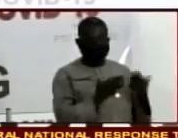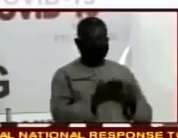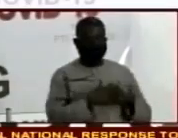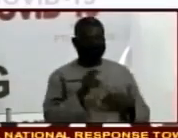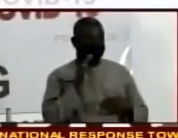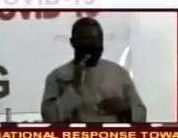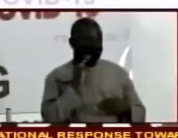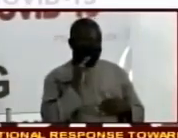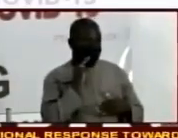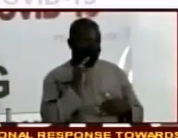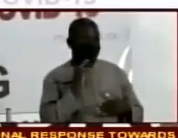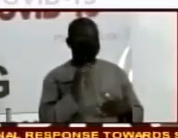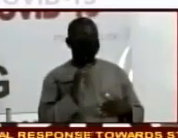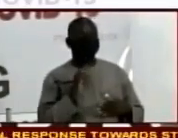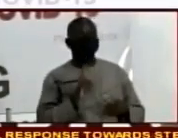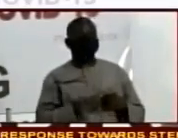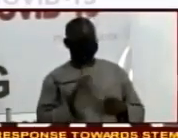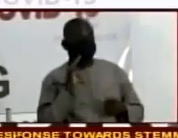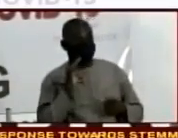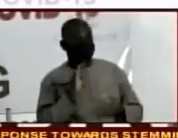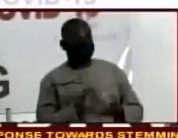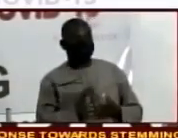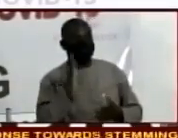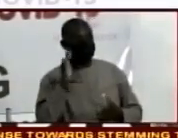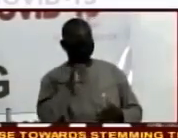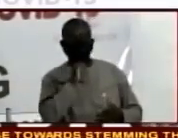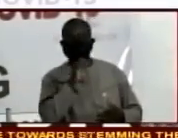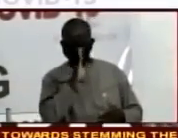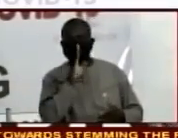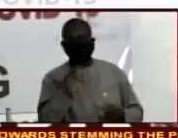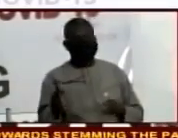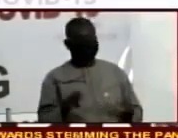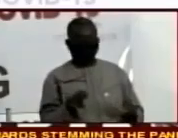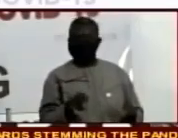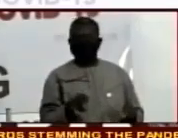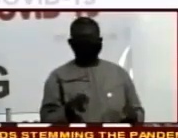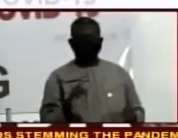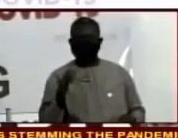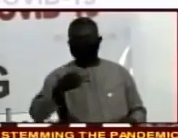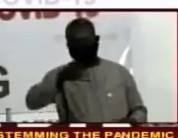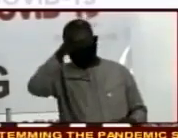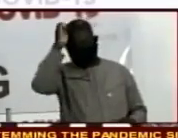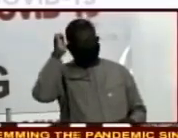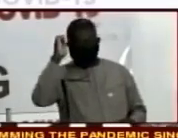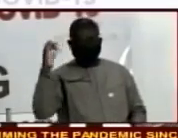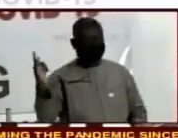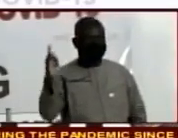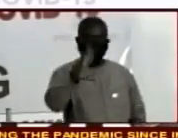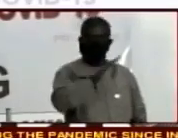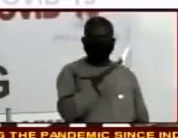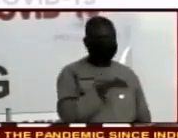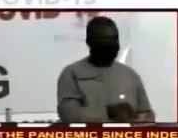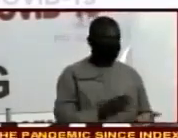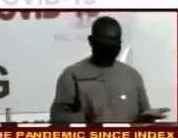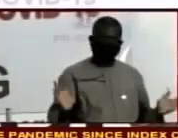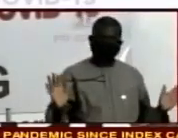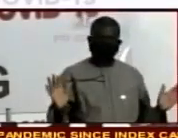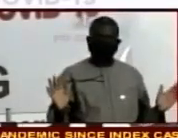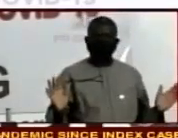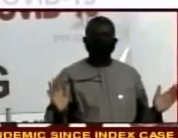and come back and bring them back to Nigeria, that would not be a normal Ethiopian commercial flight. And